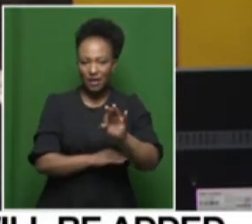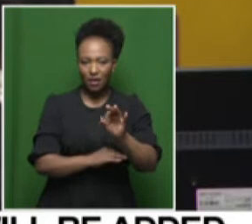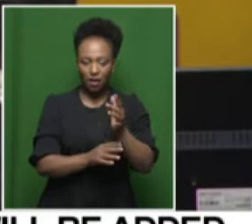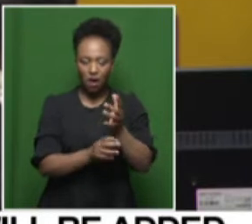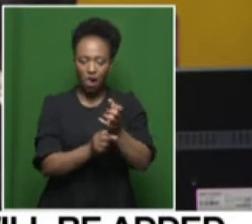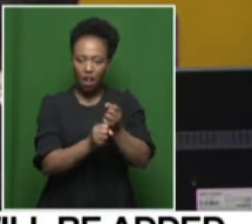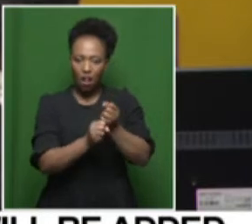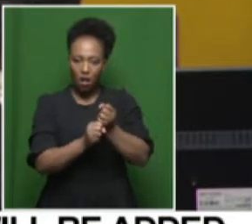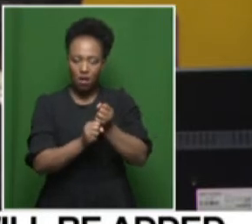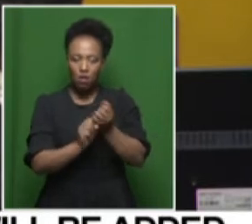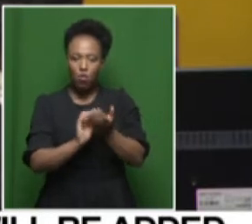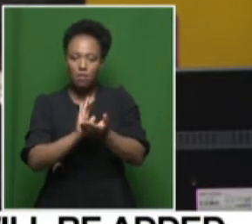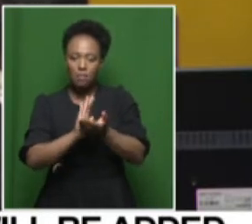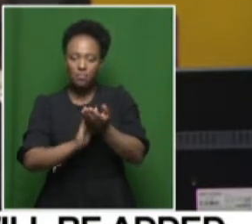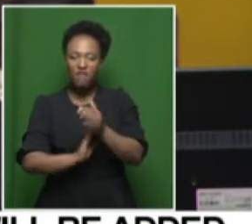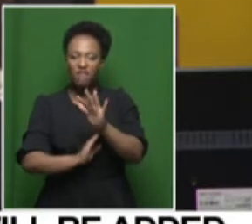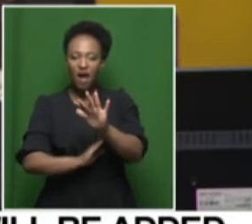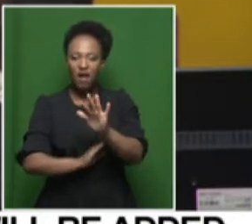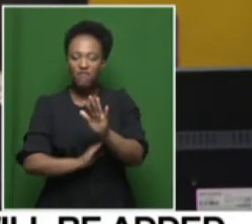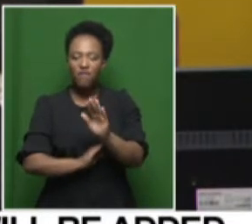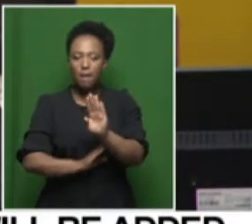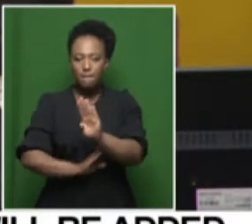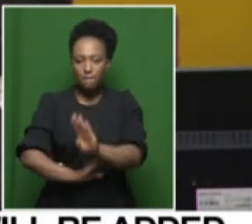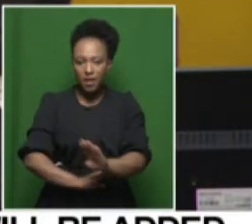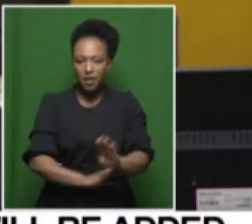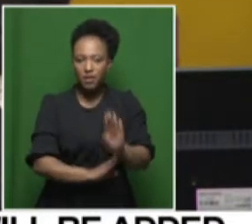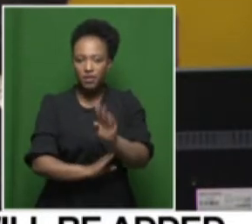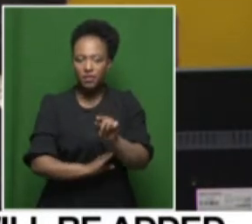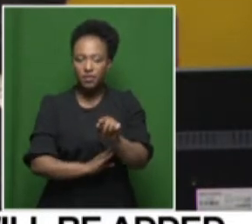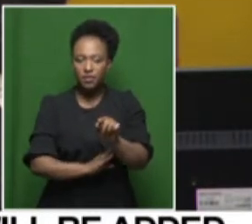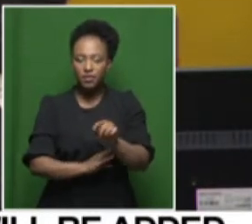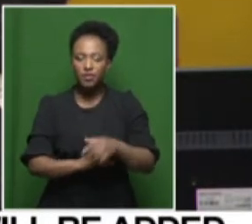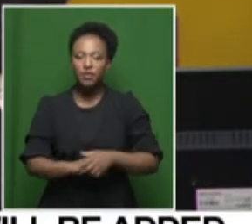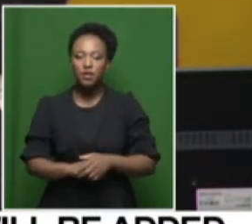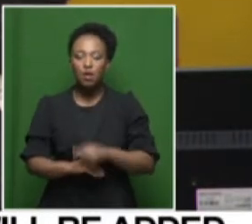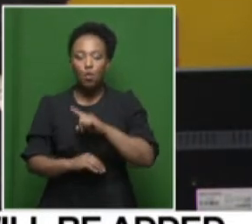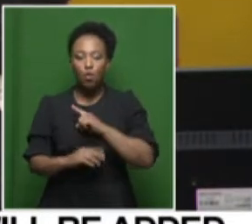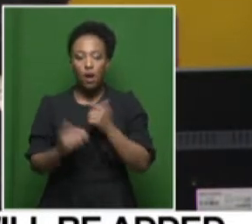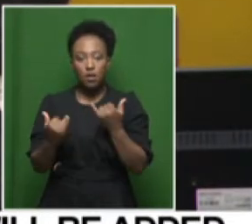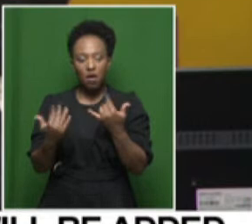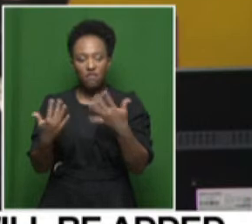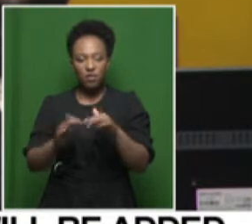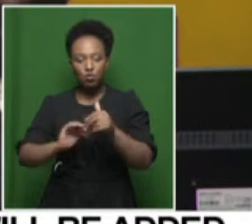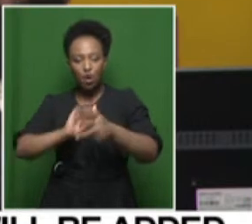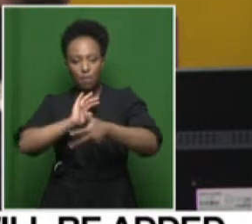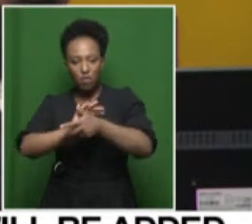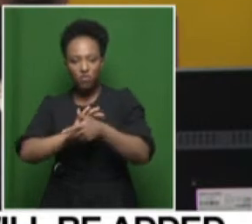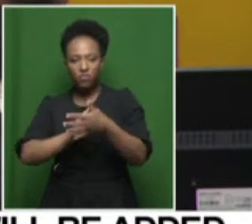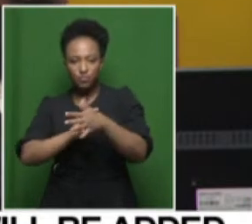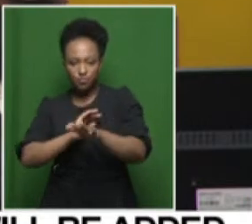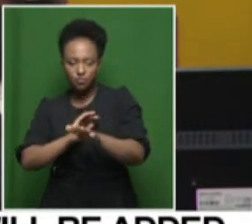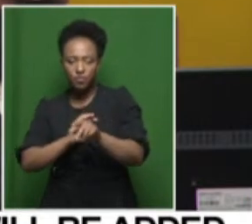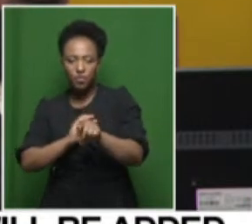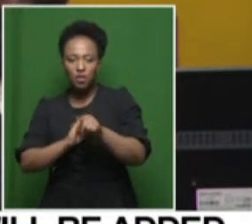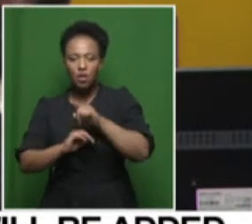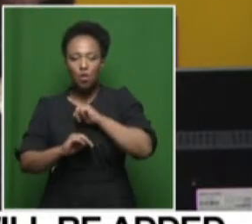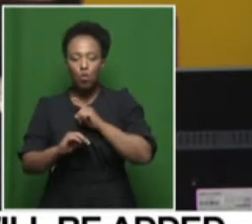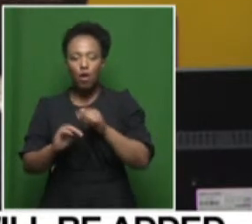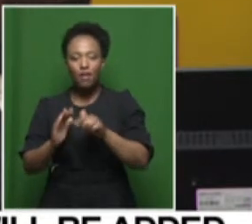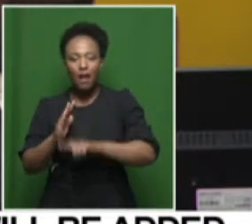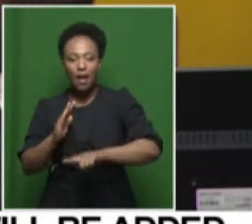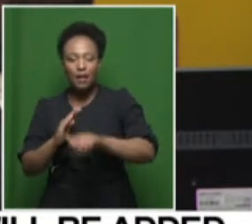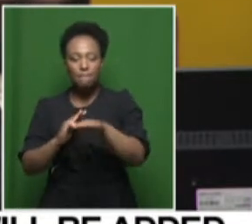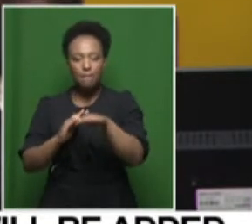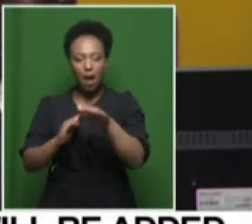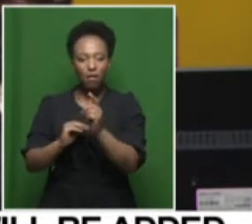increased by a 5 billion rand. This provides for an amount already approved in the previous budget for the Land Bank to